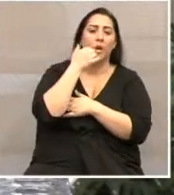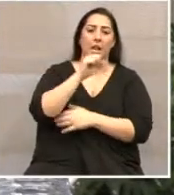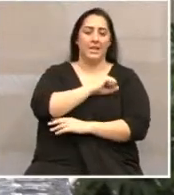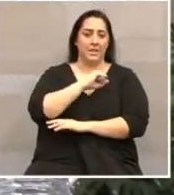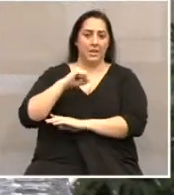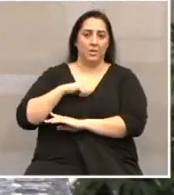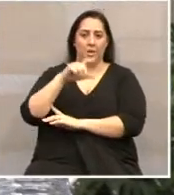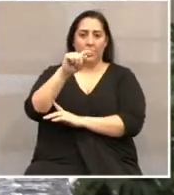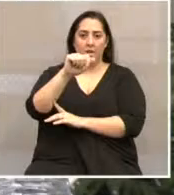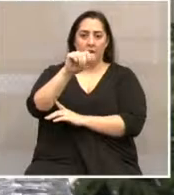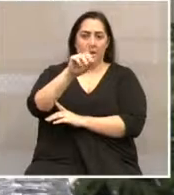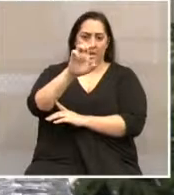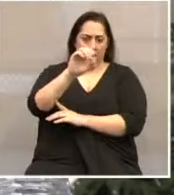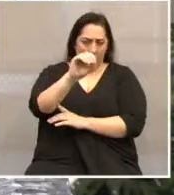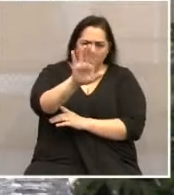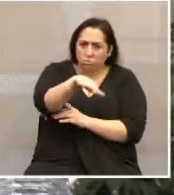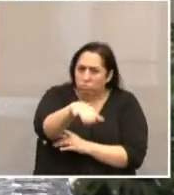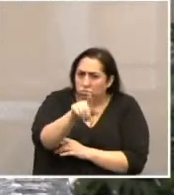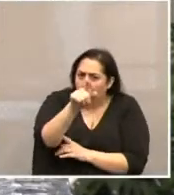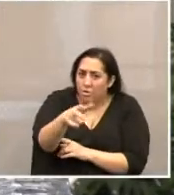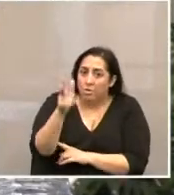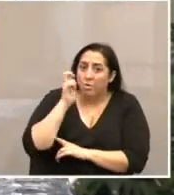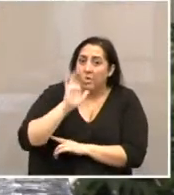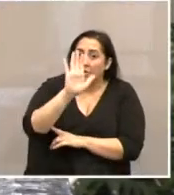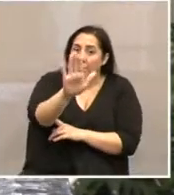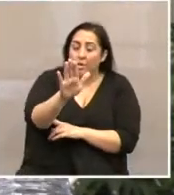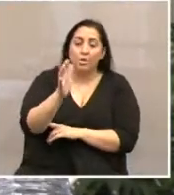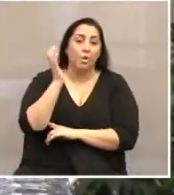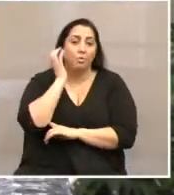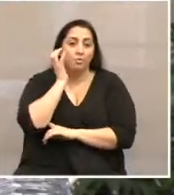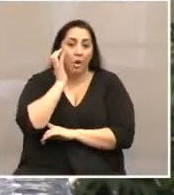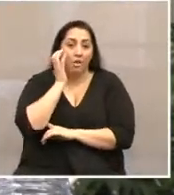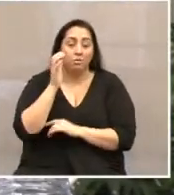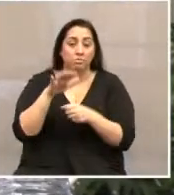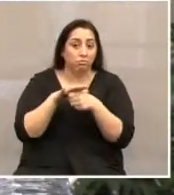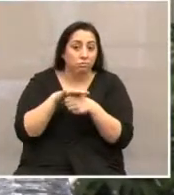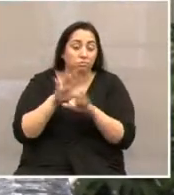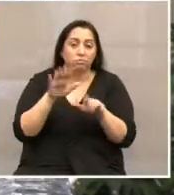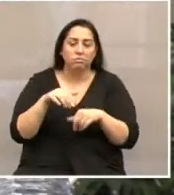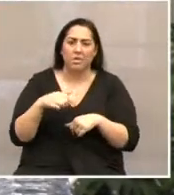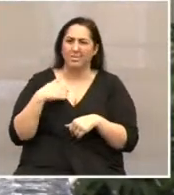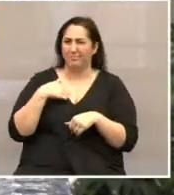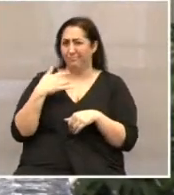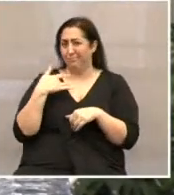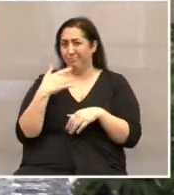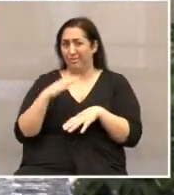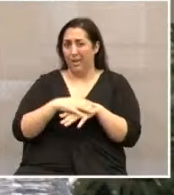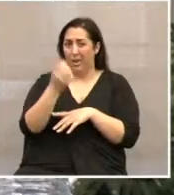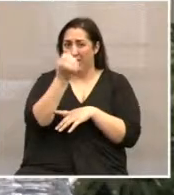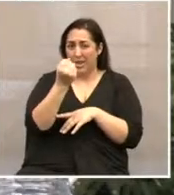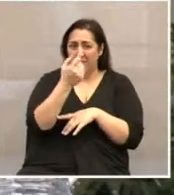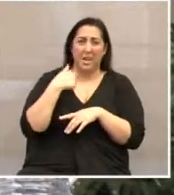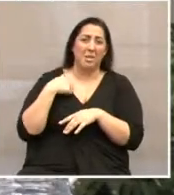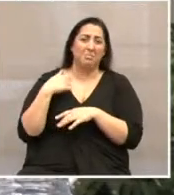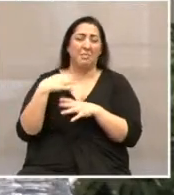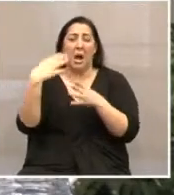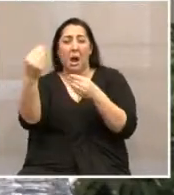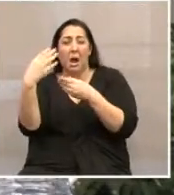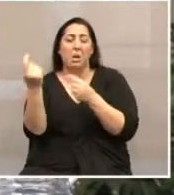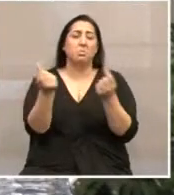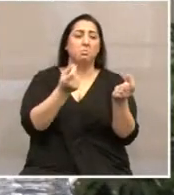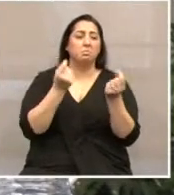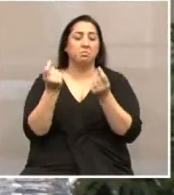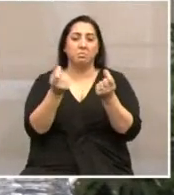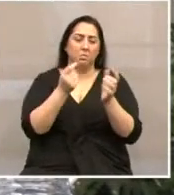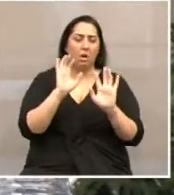says, have you listened to your station? Usually on Saturdays, I'm doing things, and I didn't. I said, no. So she